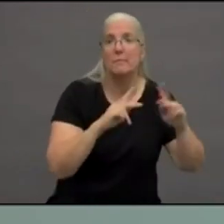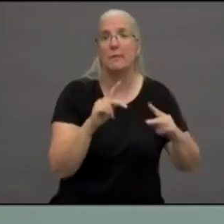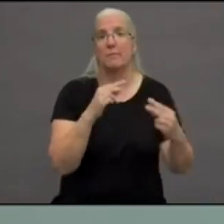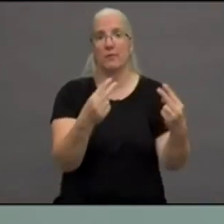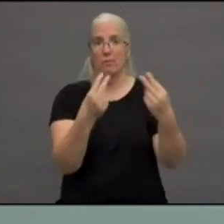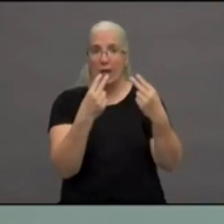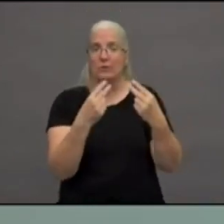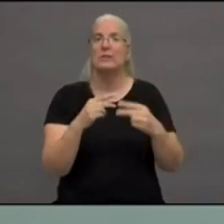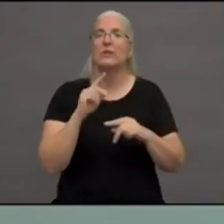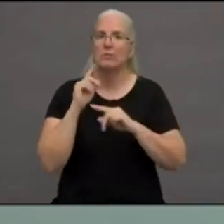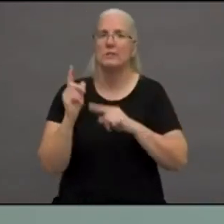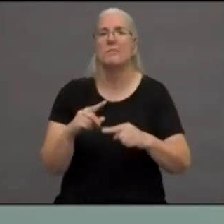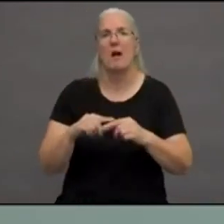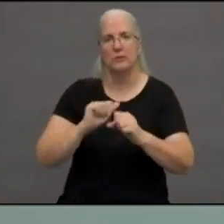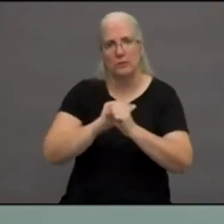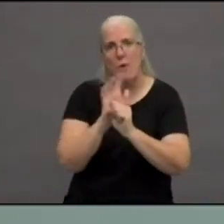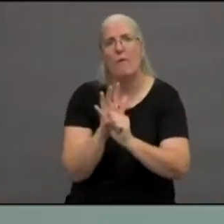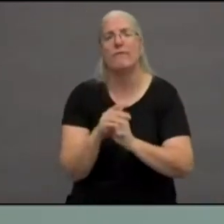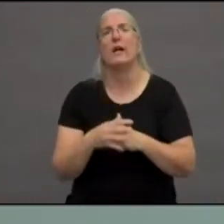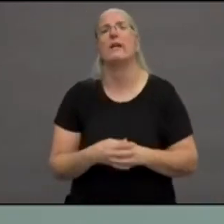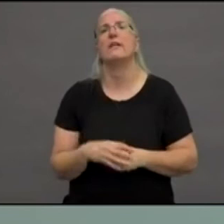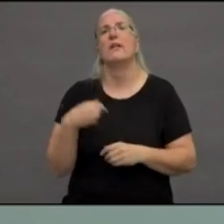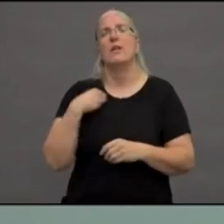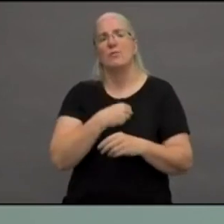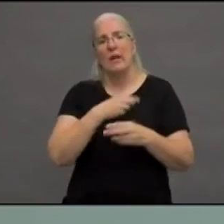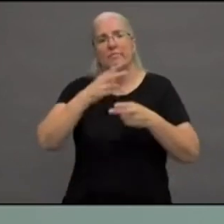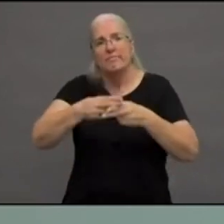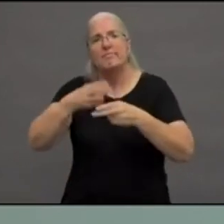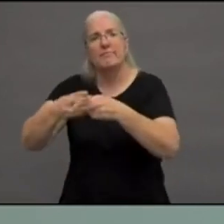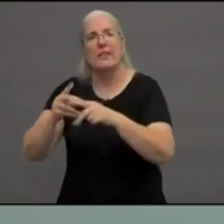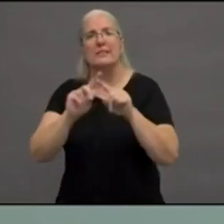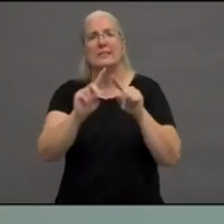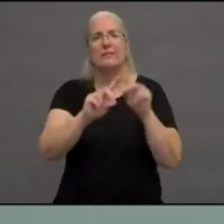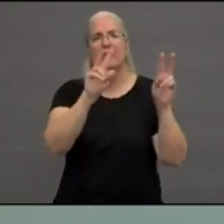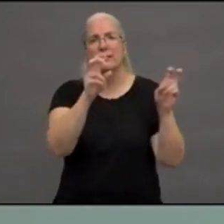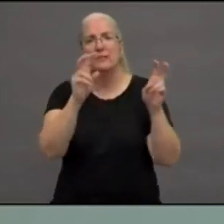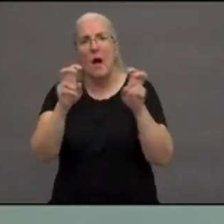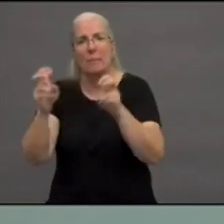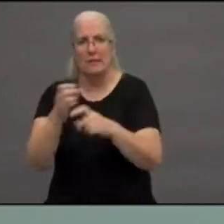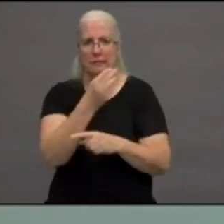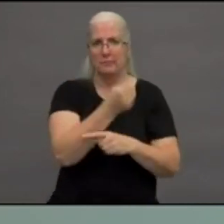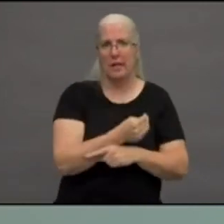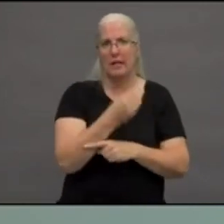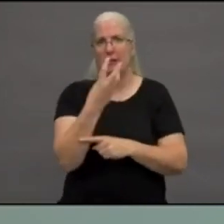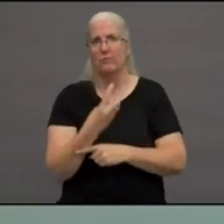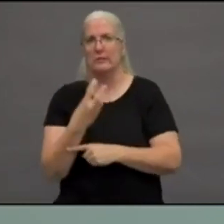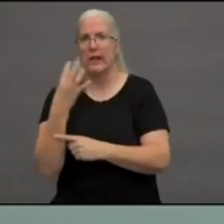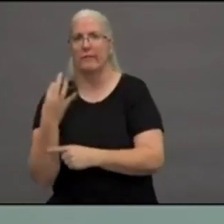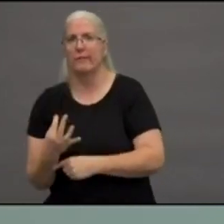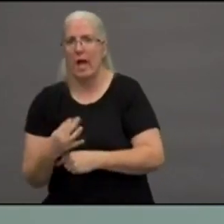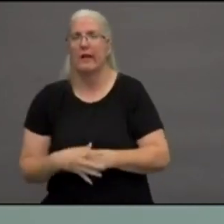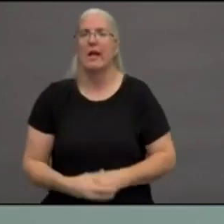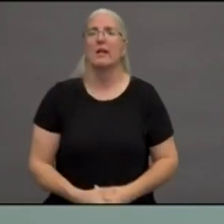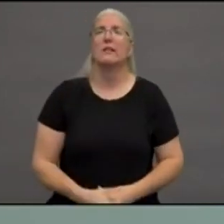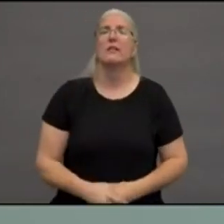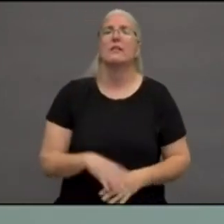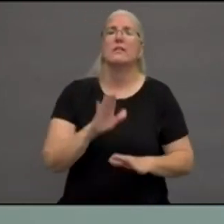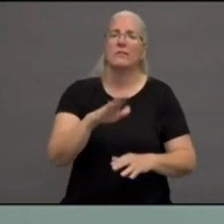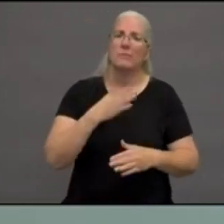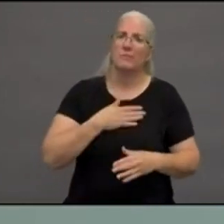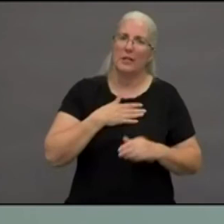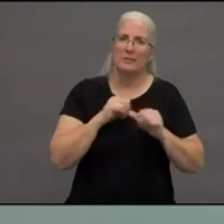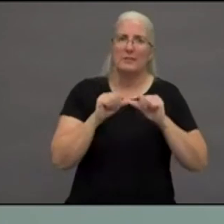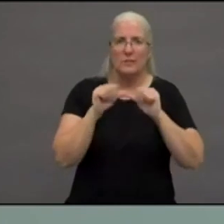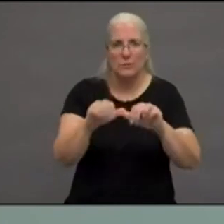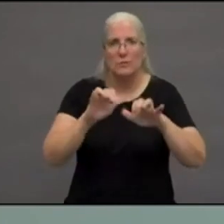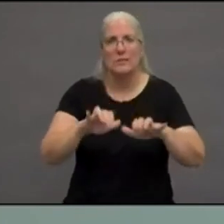and other issues that come up as they come up. And so remember to continue to stay safe, keep your families